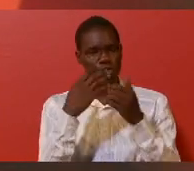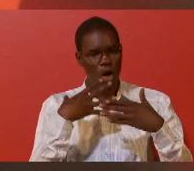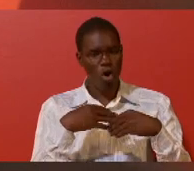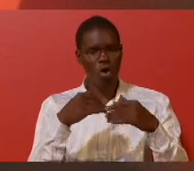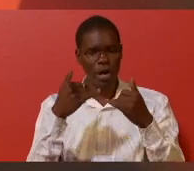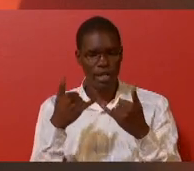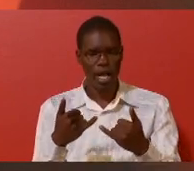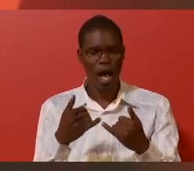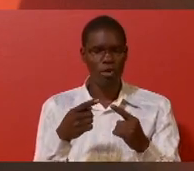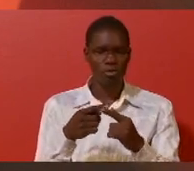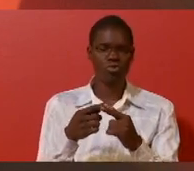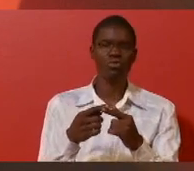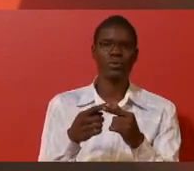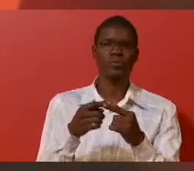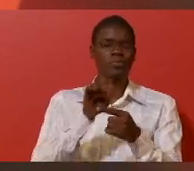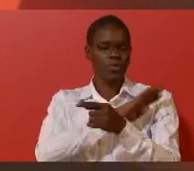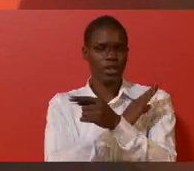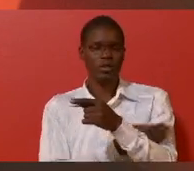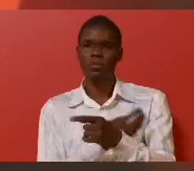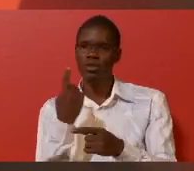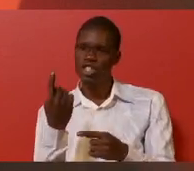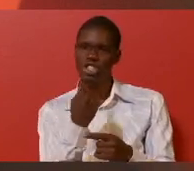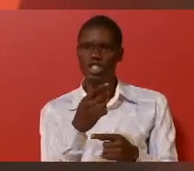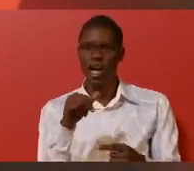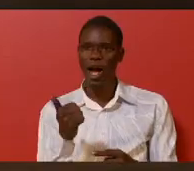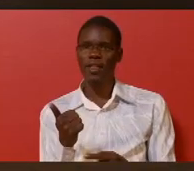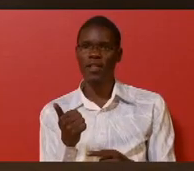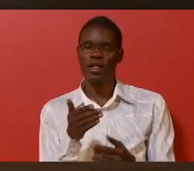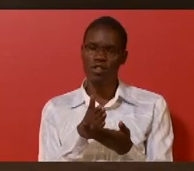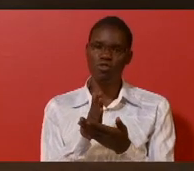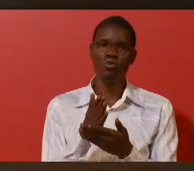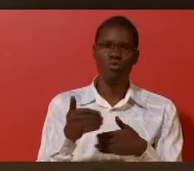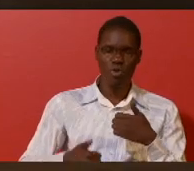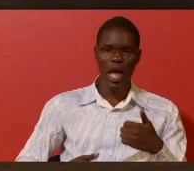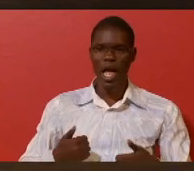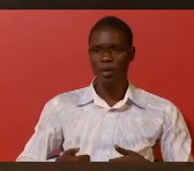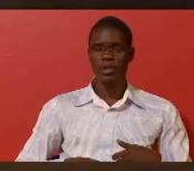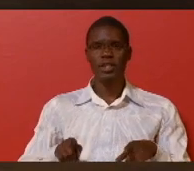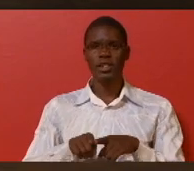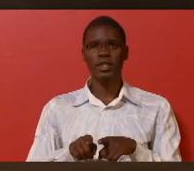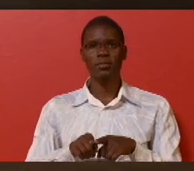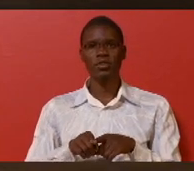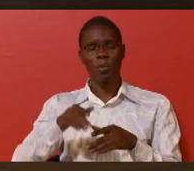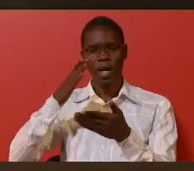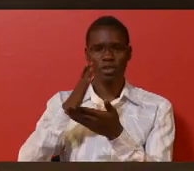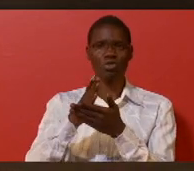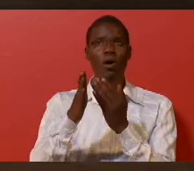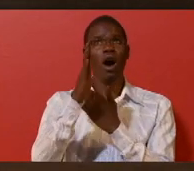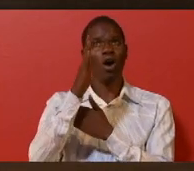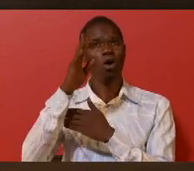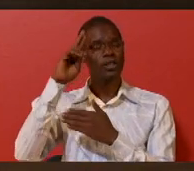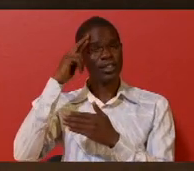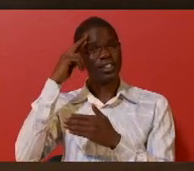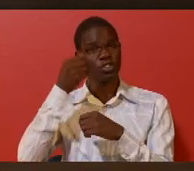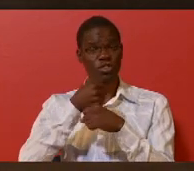now support each other emotionally and fulfill God's purpose